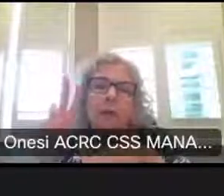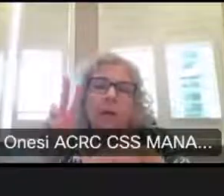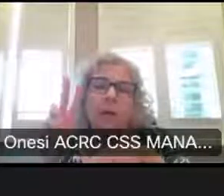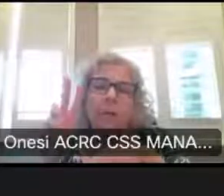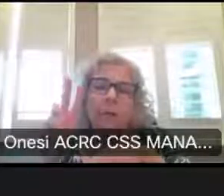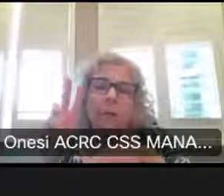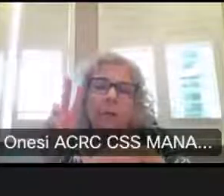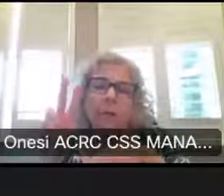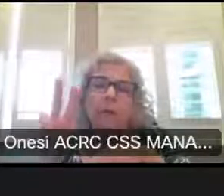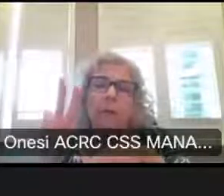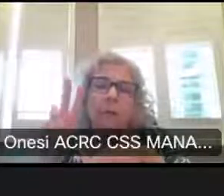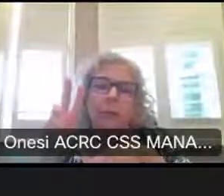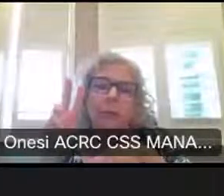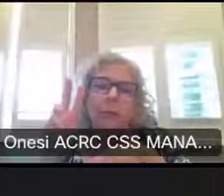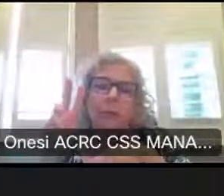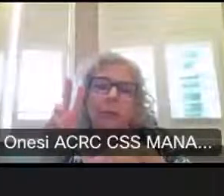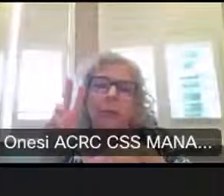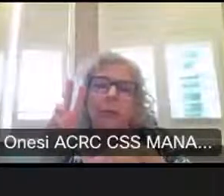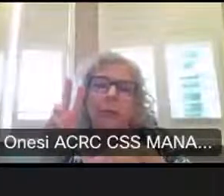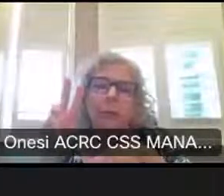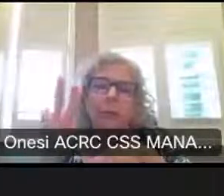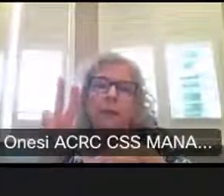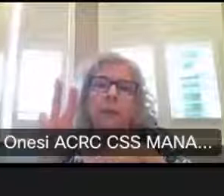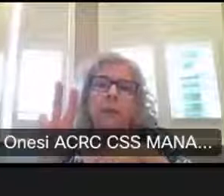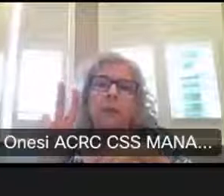MedStar's current